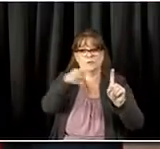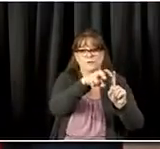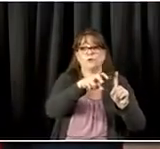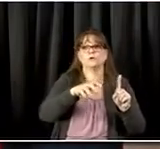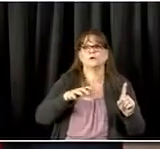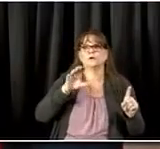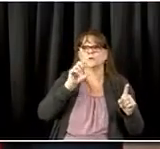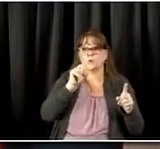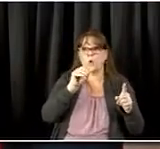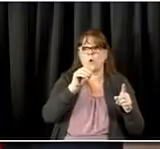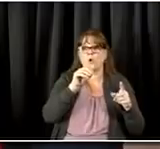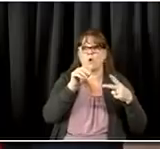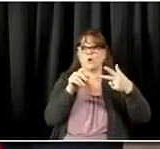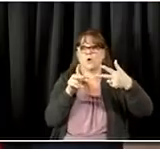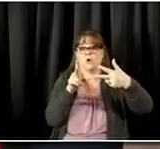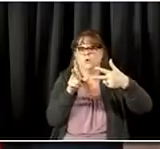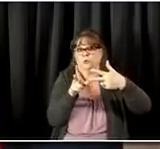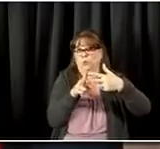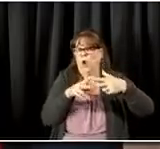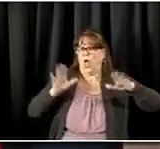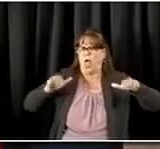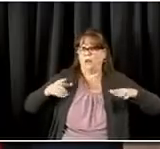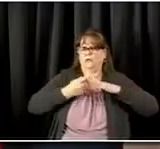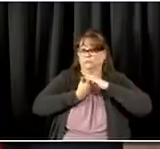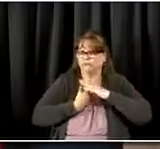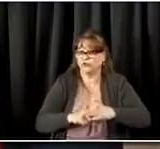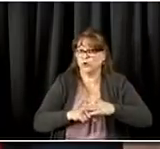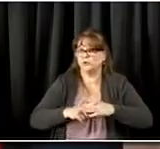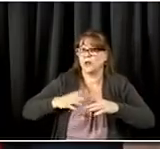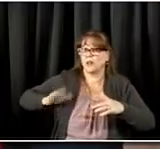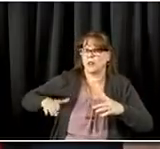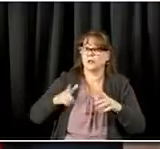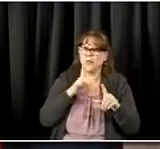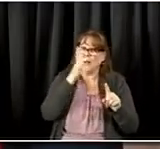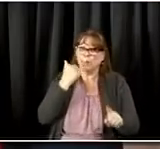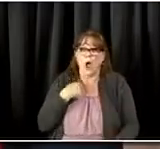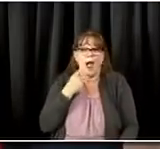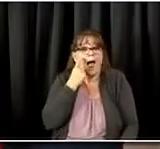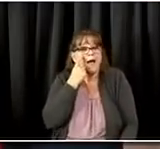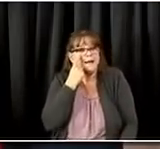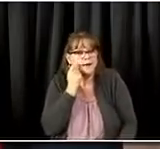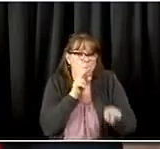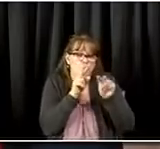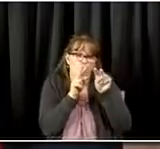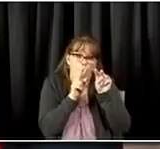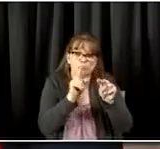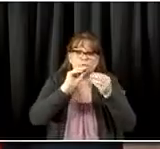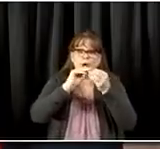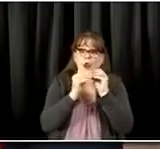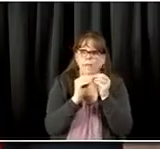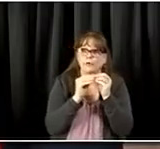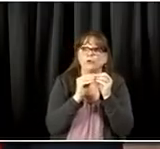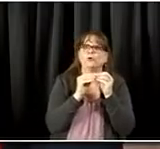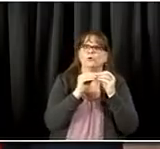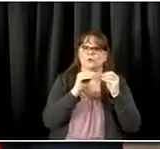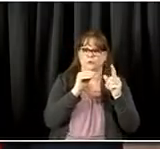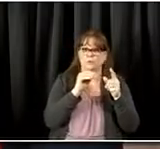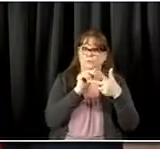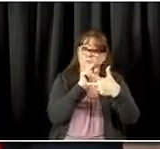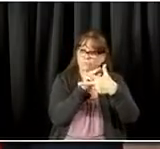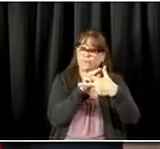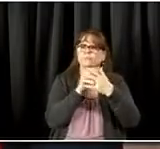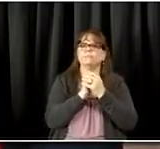additional staffing, but we are monitoring the data daily to see if the activation of any of those alternative care sites are needed in Pueblo, Westminster, and